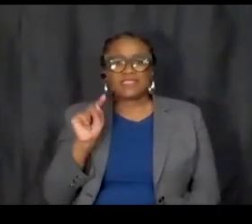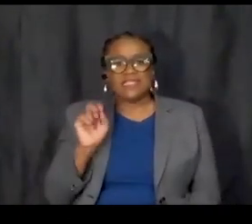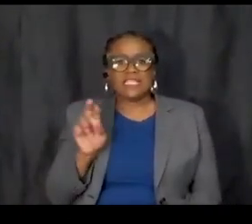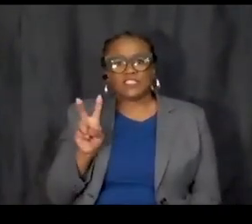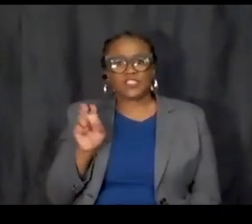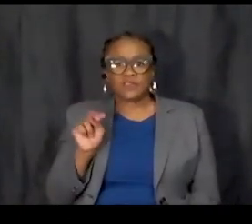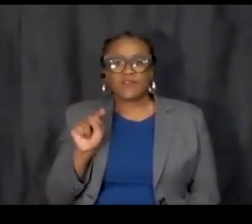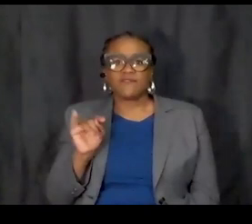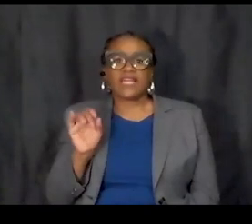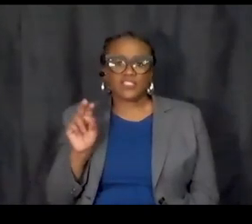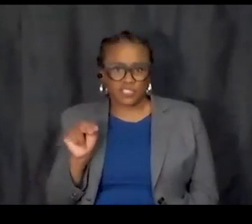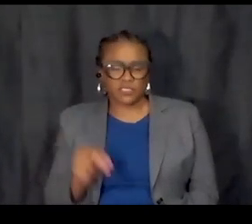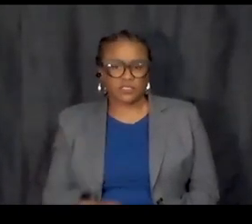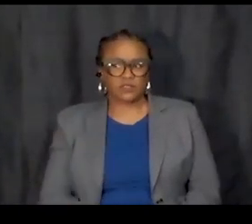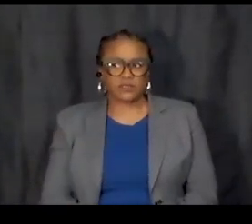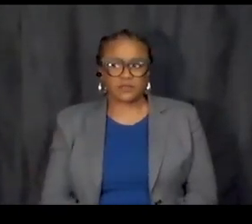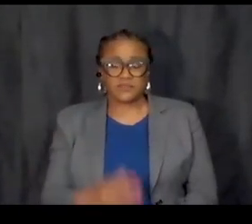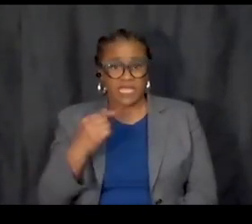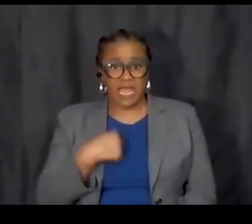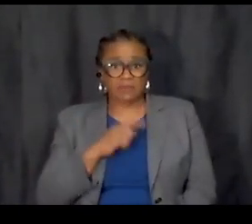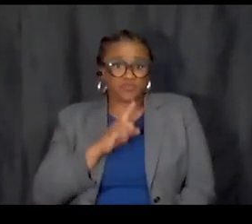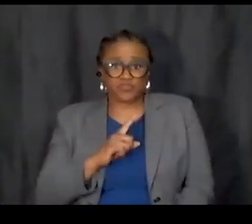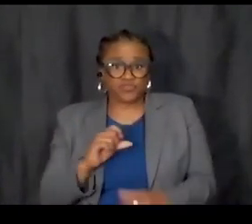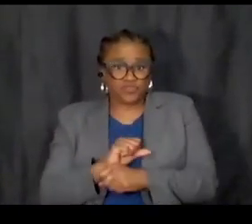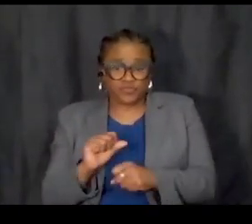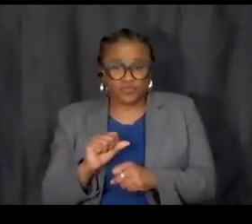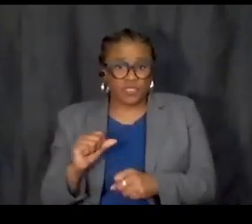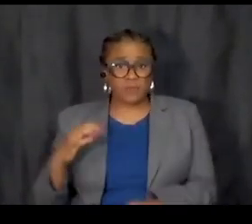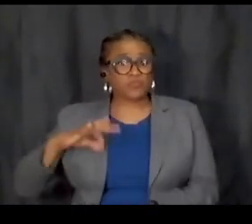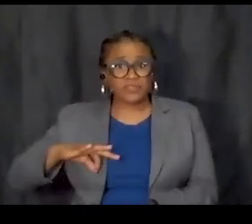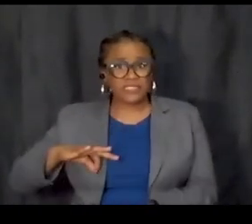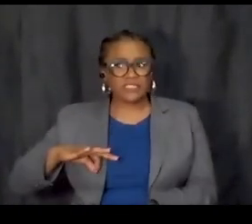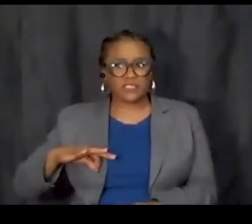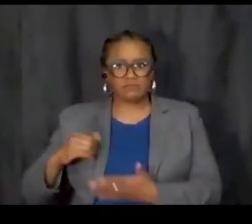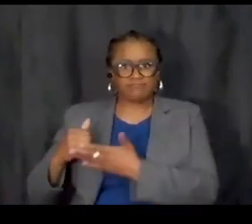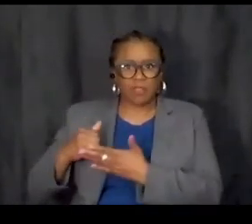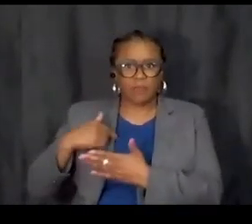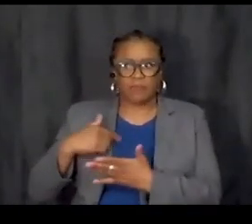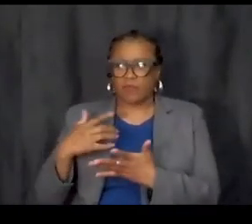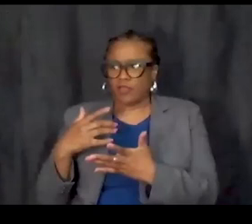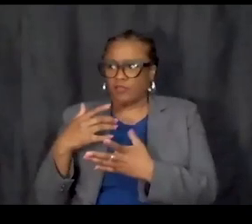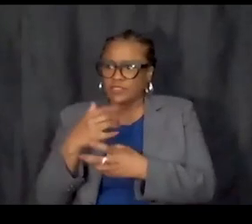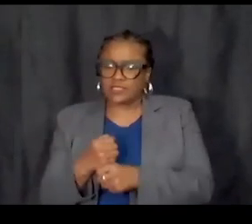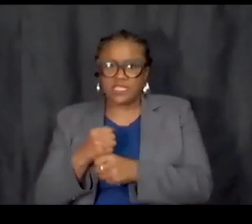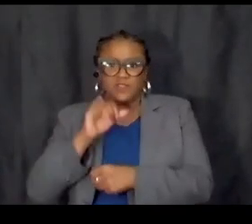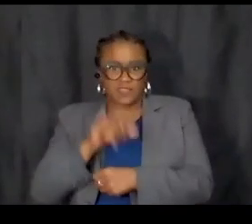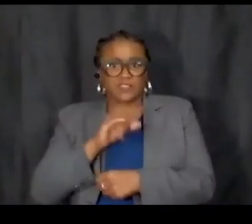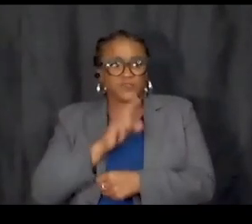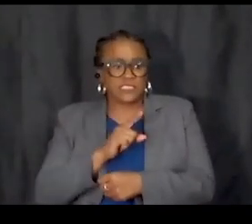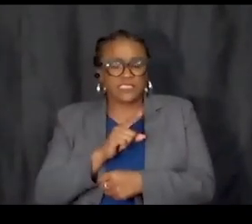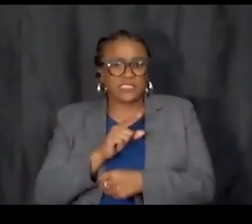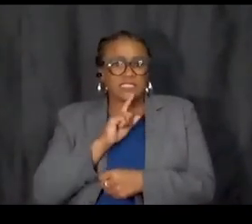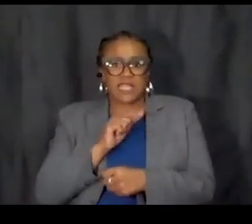And I'm actually extremely privileged. The kind of intervention I got was one which isn't actually available now, because